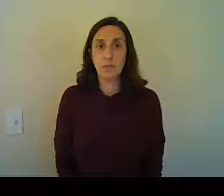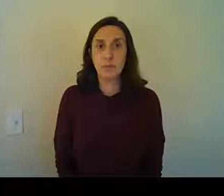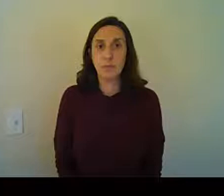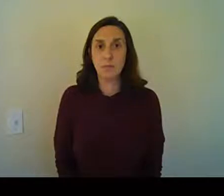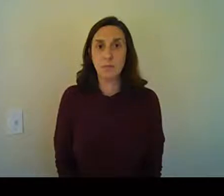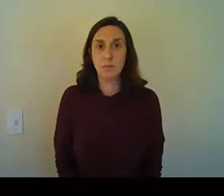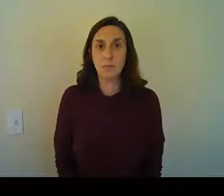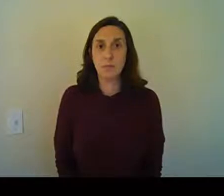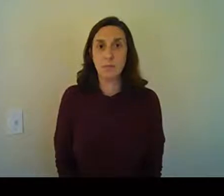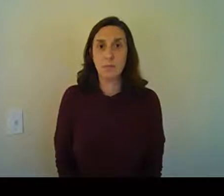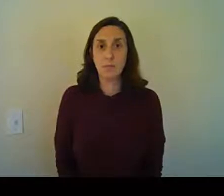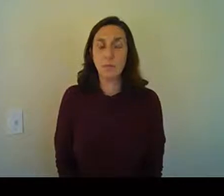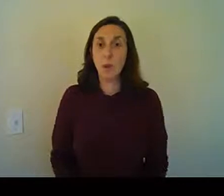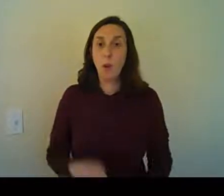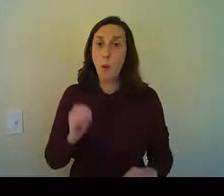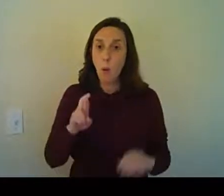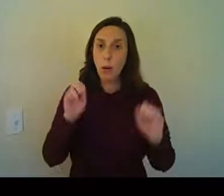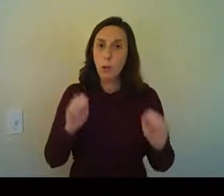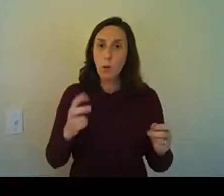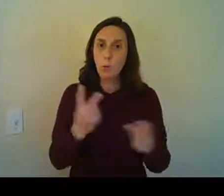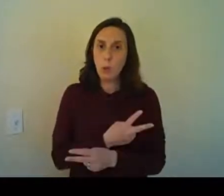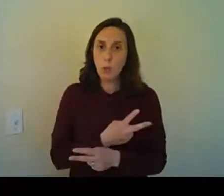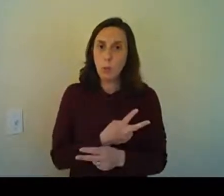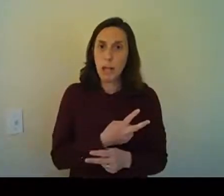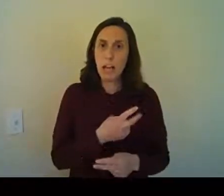Or I could multiply two functions.